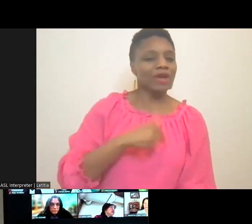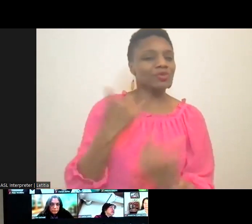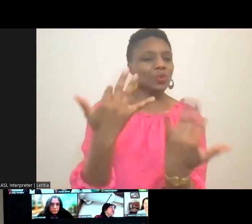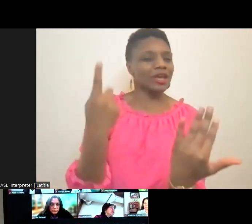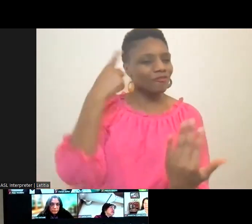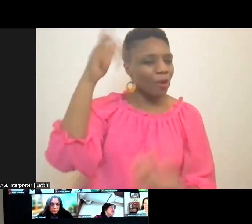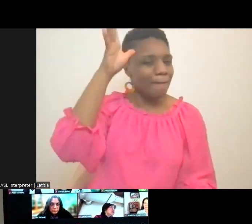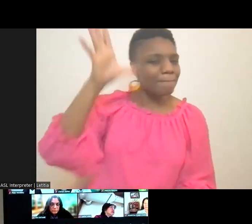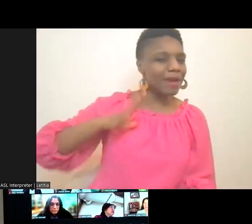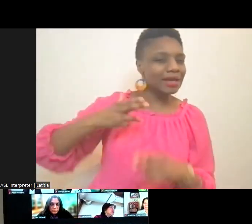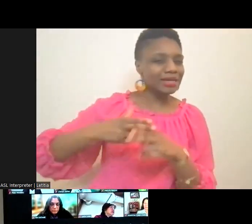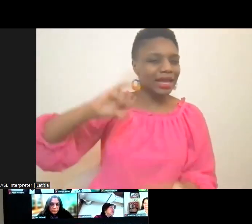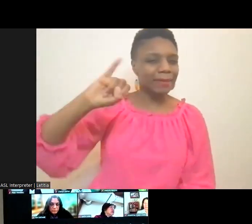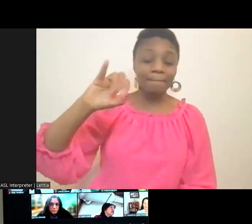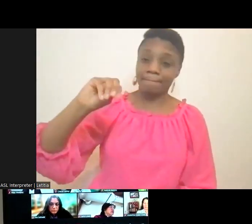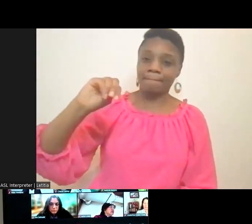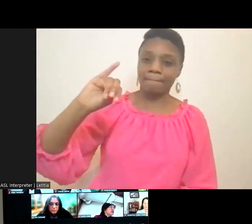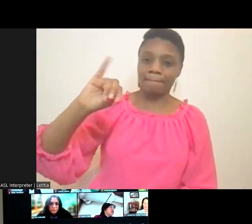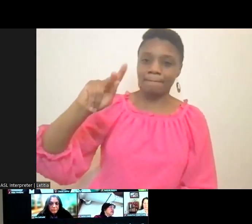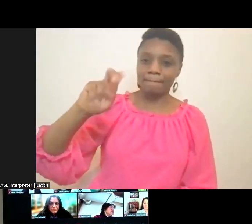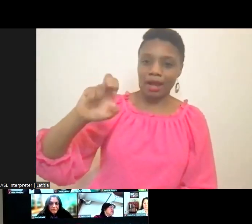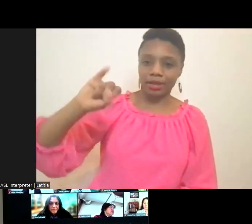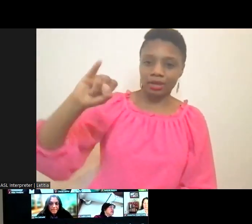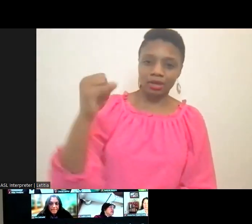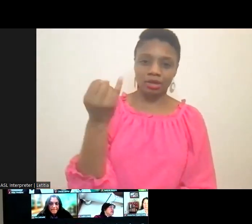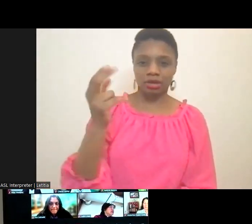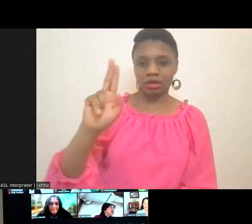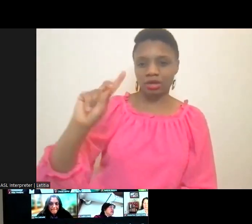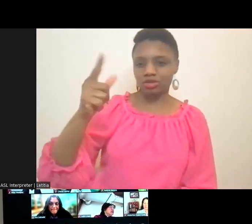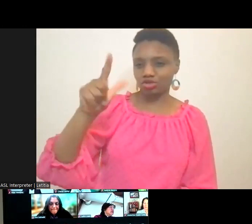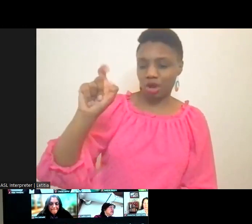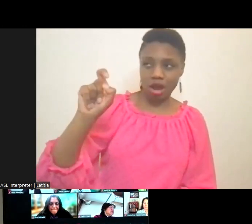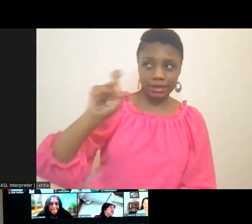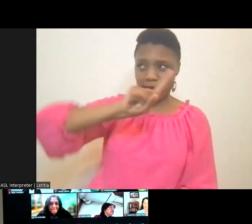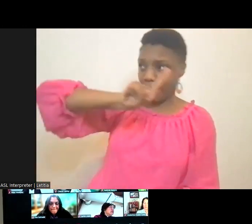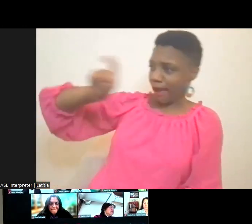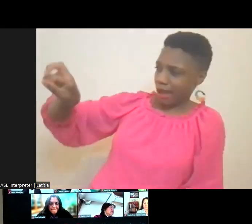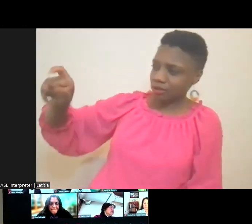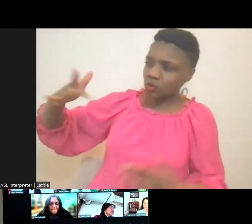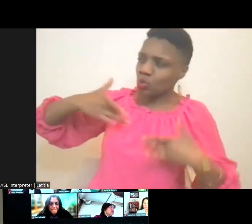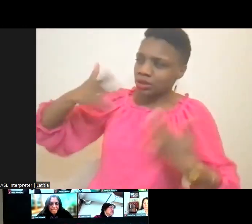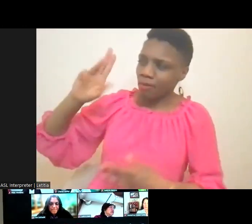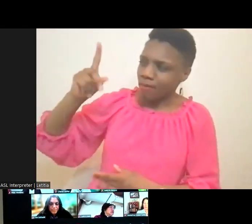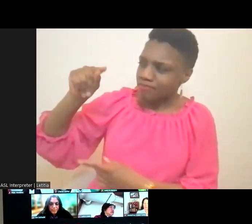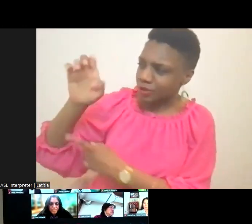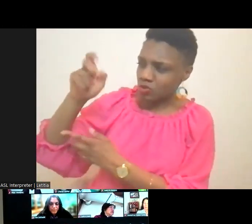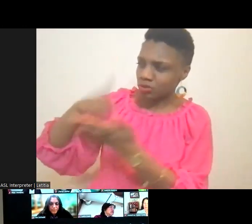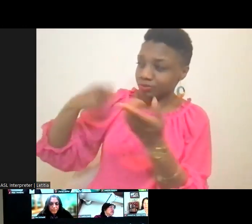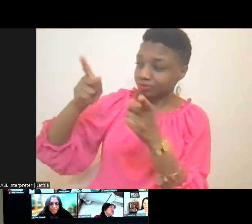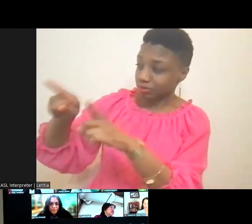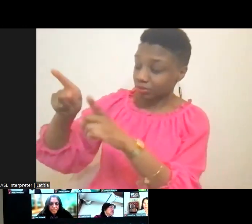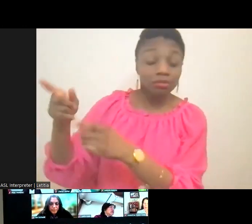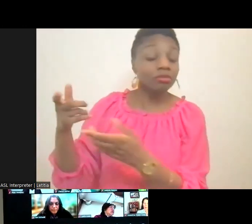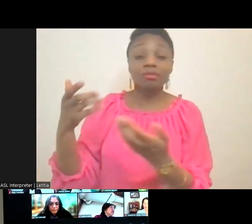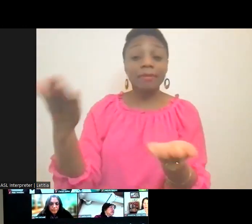and his office around the commission, right? Like an update, where are you all at? And then we could hear from DEP. So